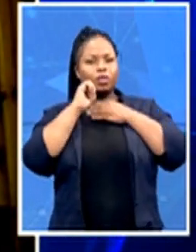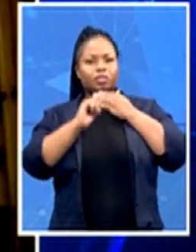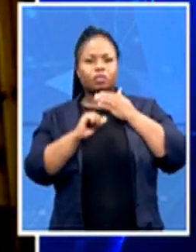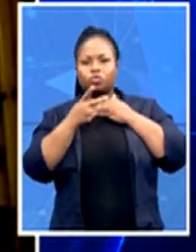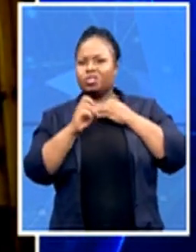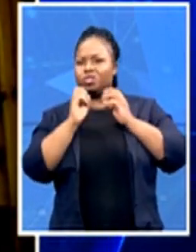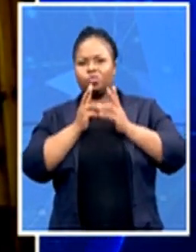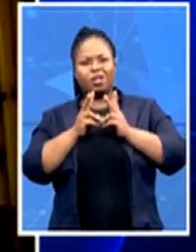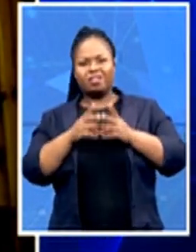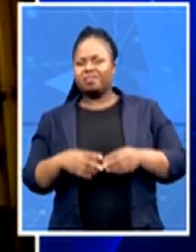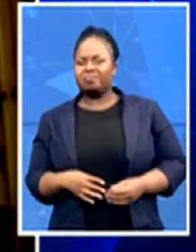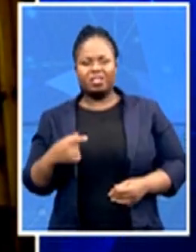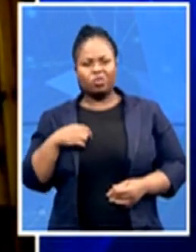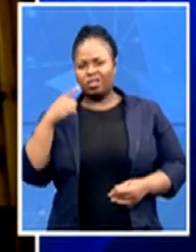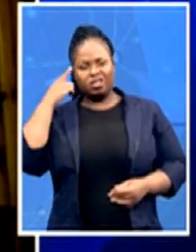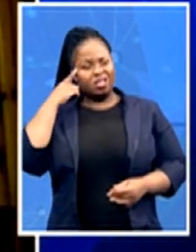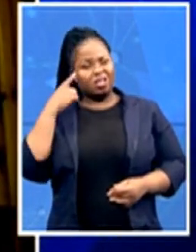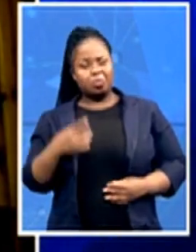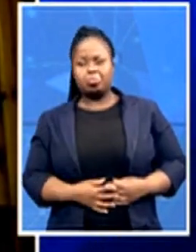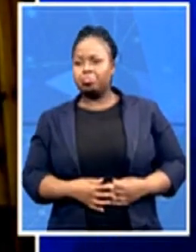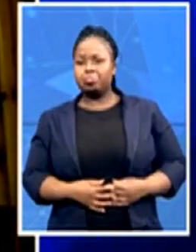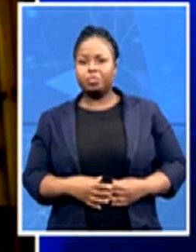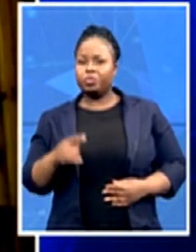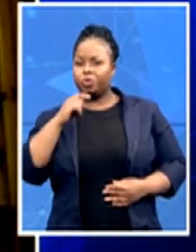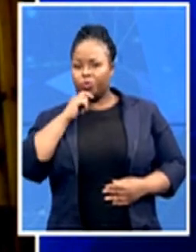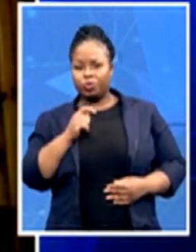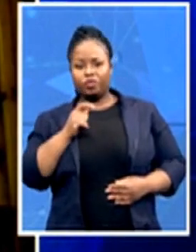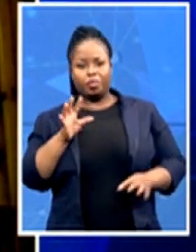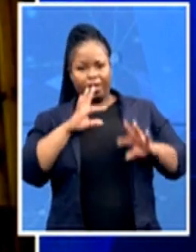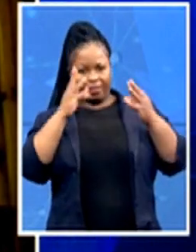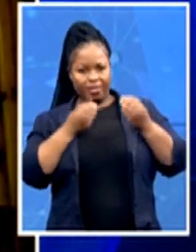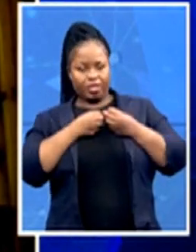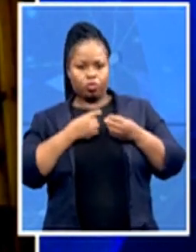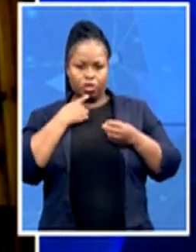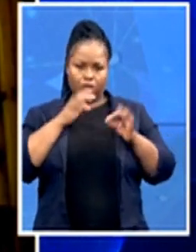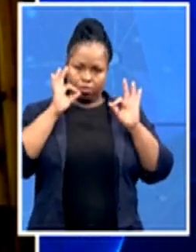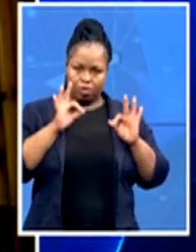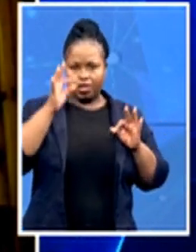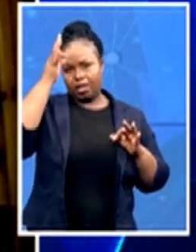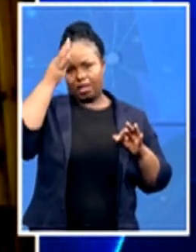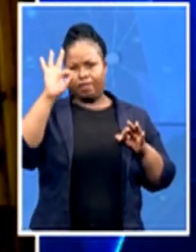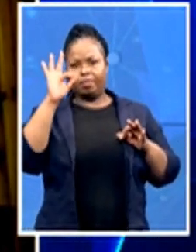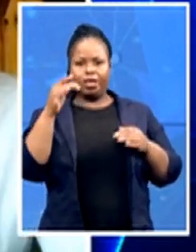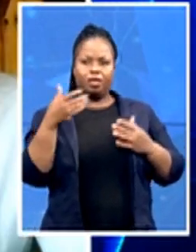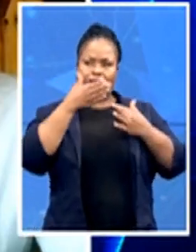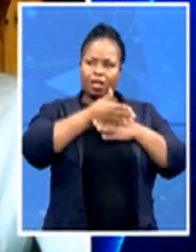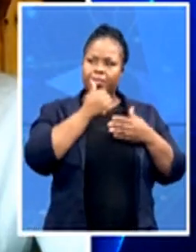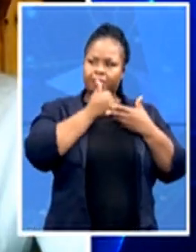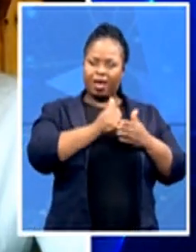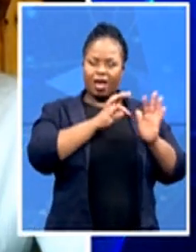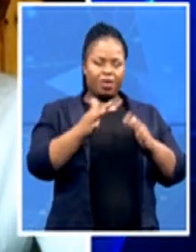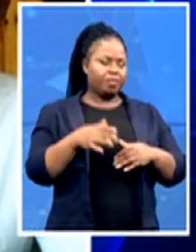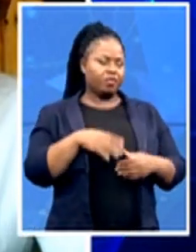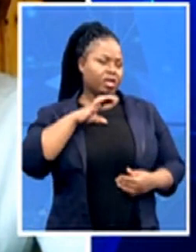much to hold on to and say that this is the extent of the government intervention insofar as our clients concerned. Are there any areas where